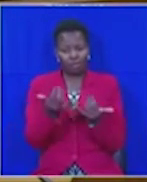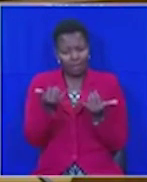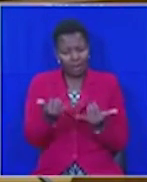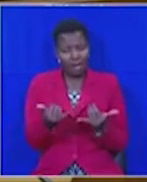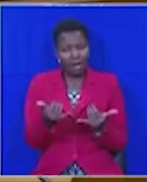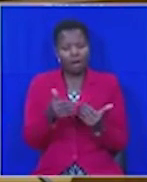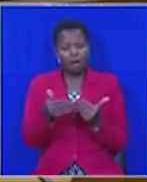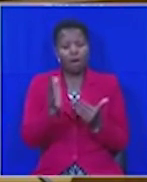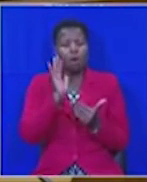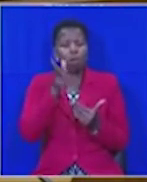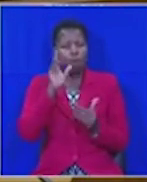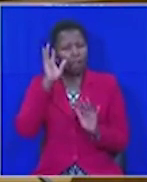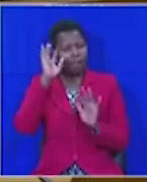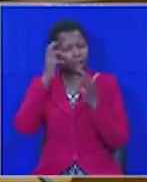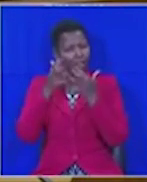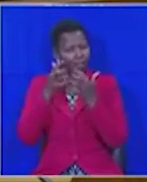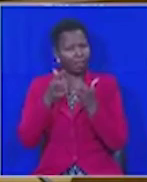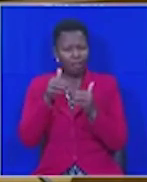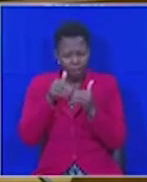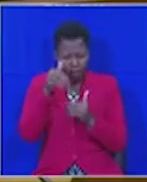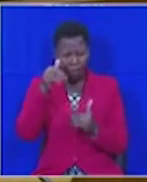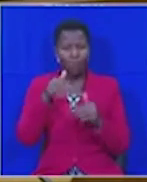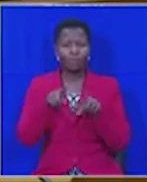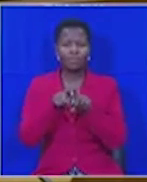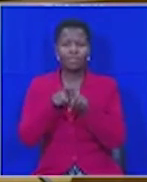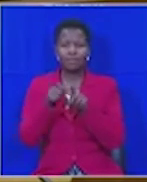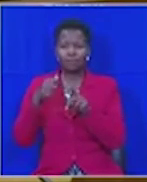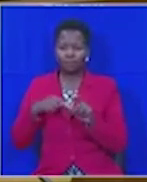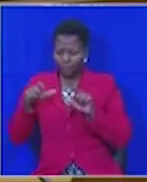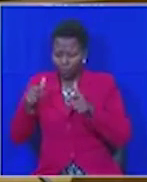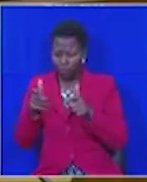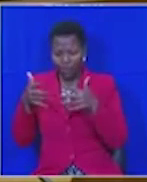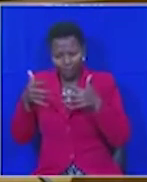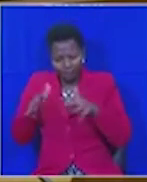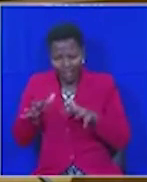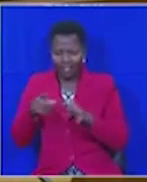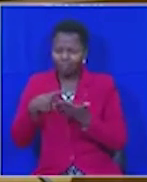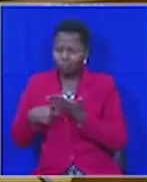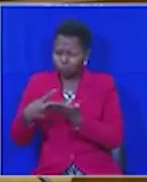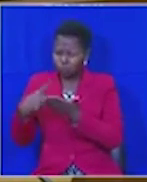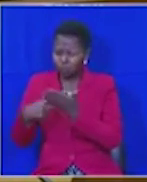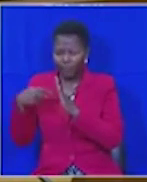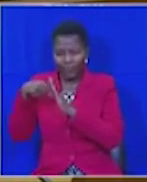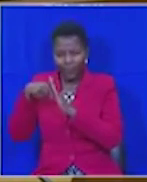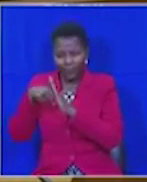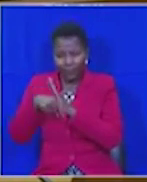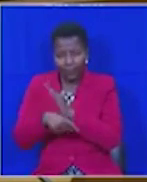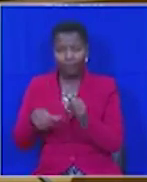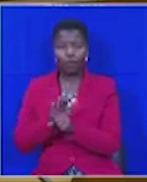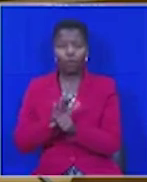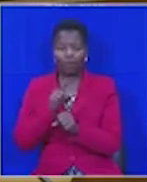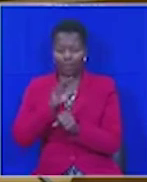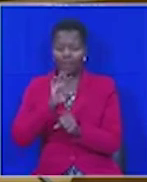widely, and even the committee also consulted widely on this particular bill, because it does have